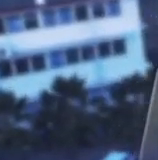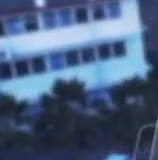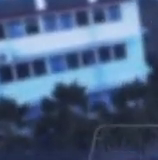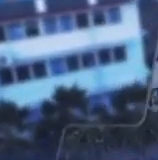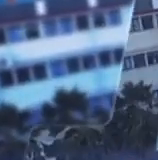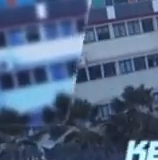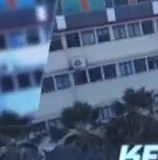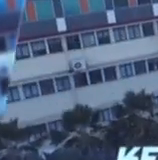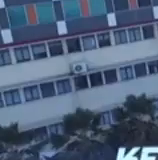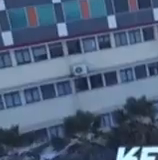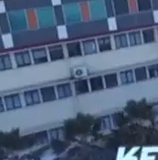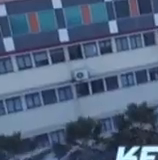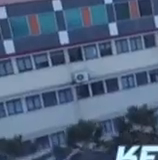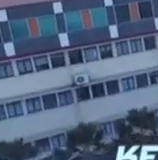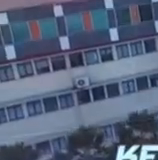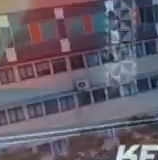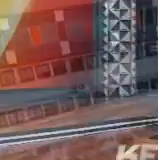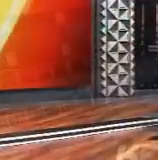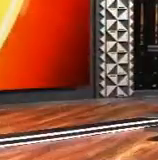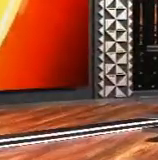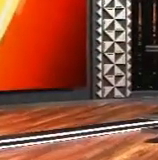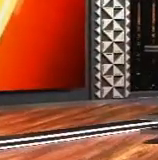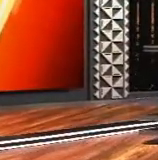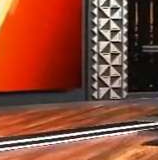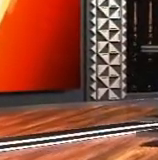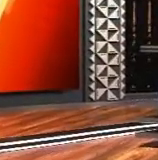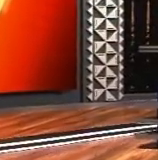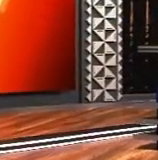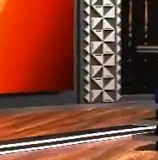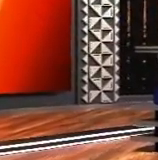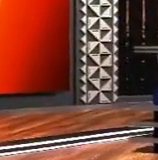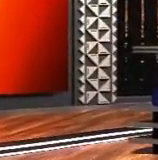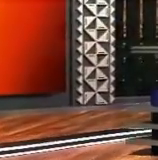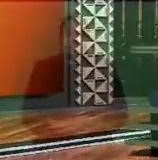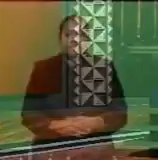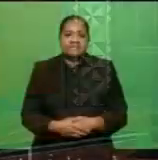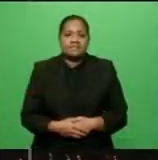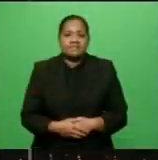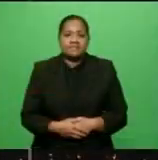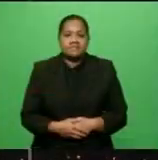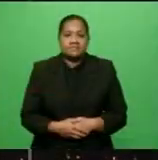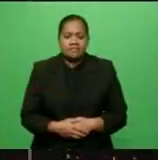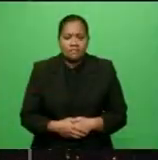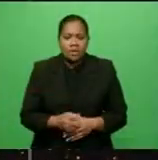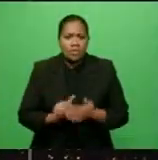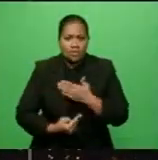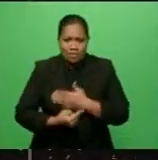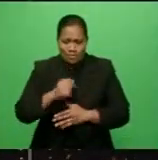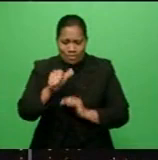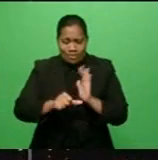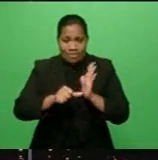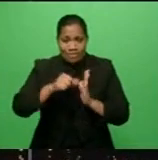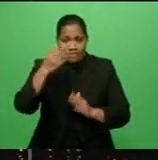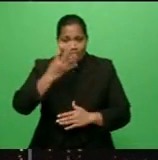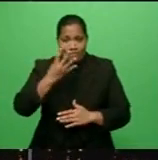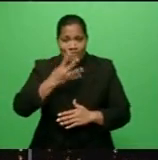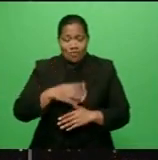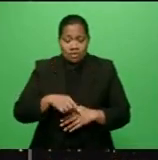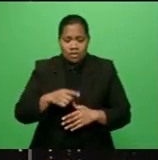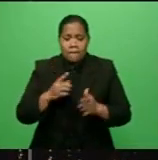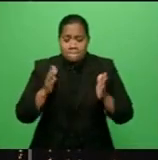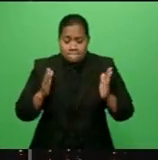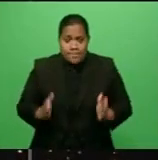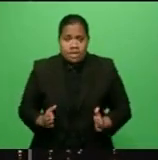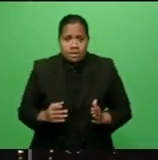From the studios of FBC Suva, Jackie Smith. The body of a 14-year-old student was retrieved from the